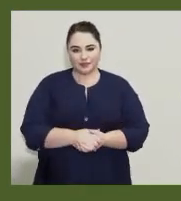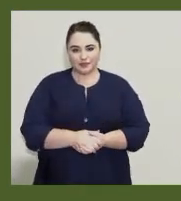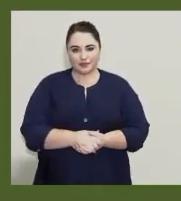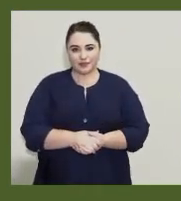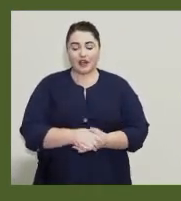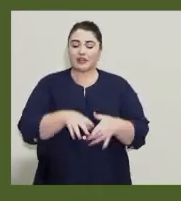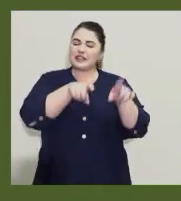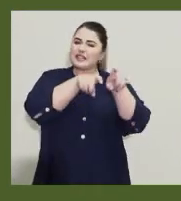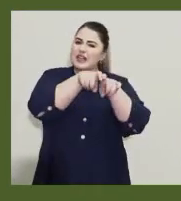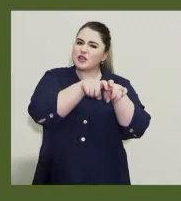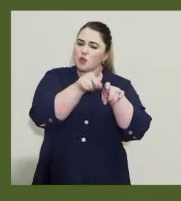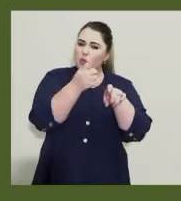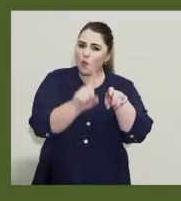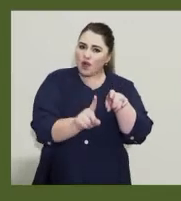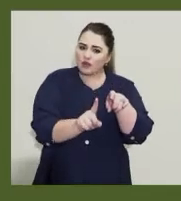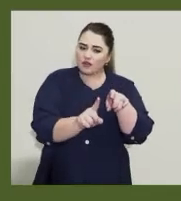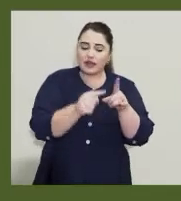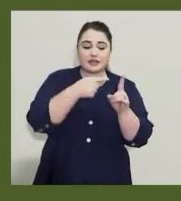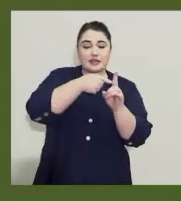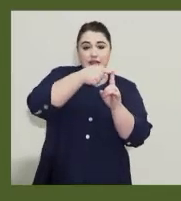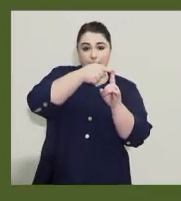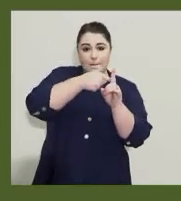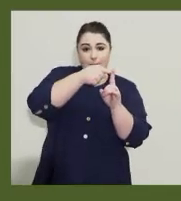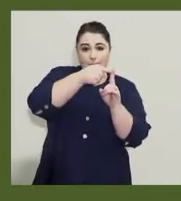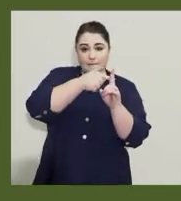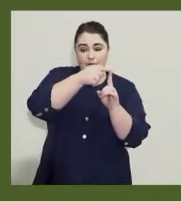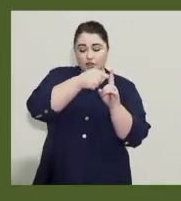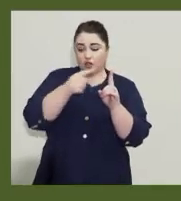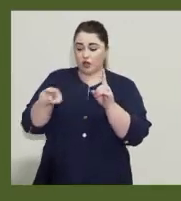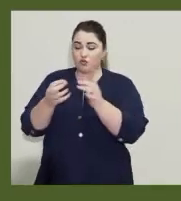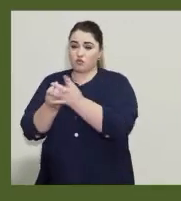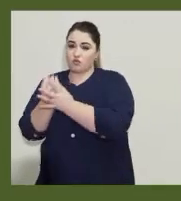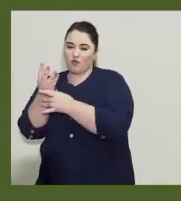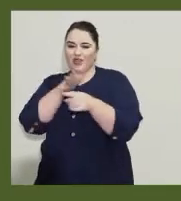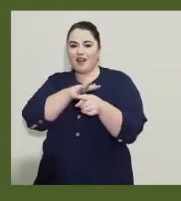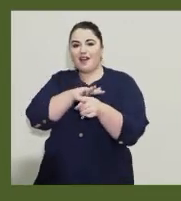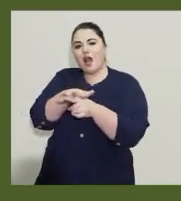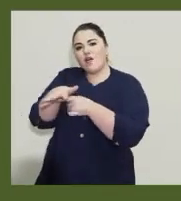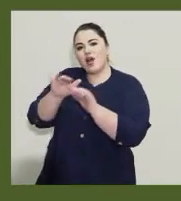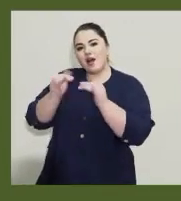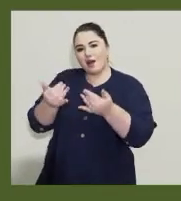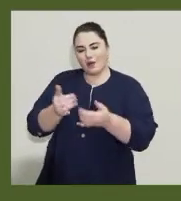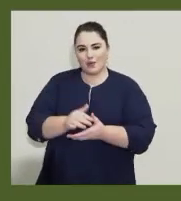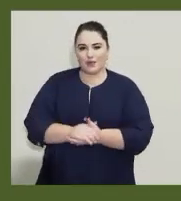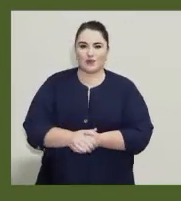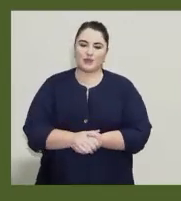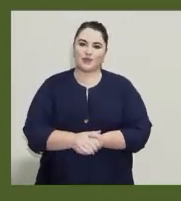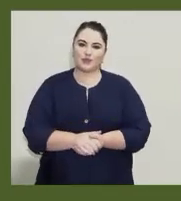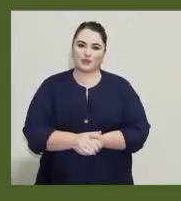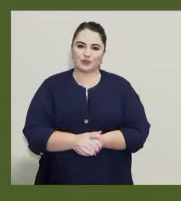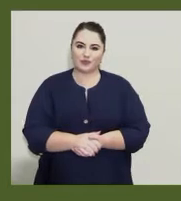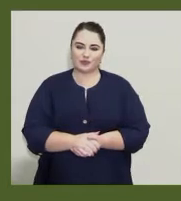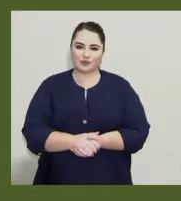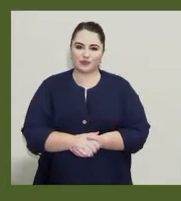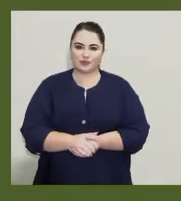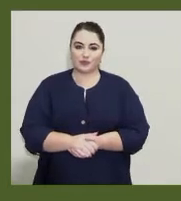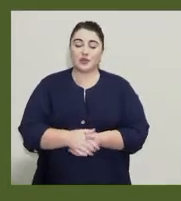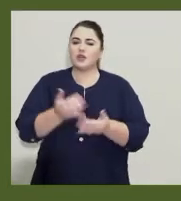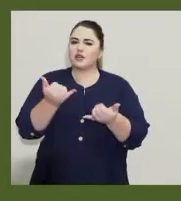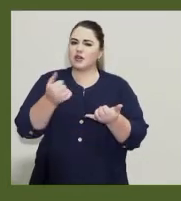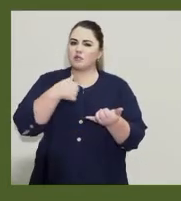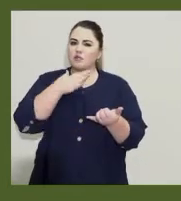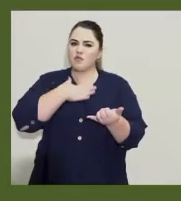testing. He was testing the influence of temperature on the growth rate.